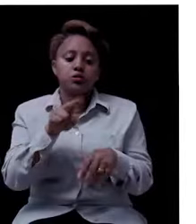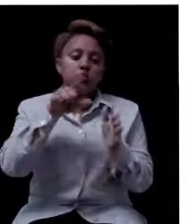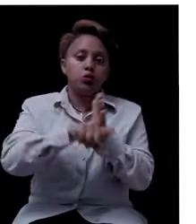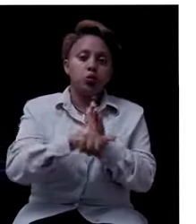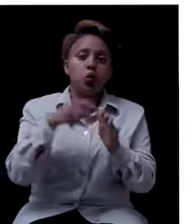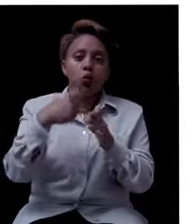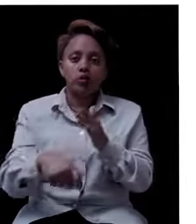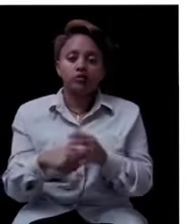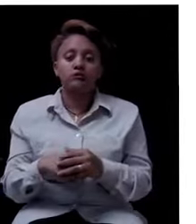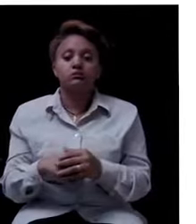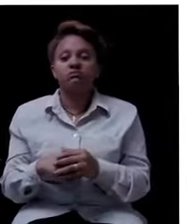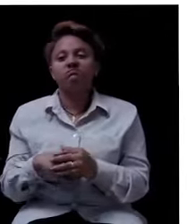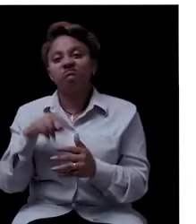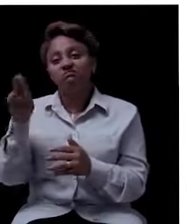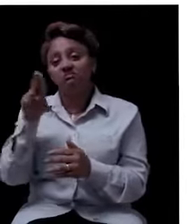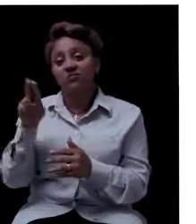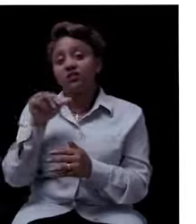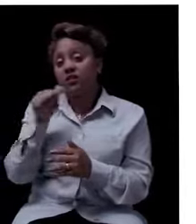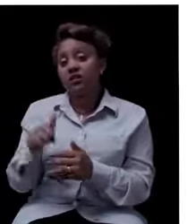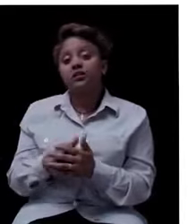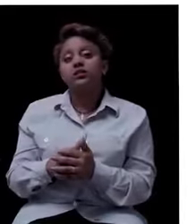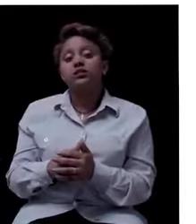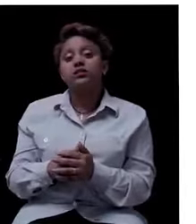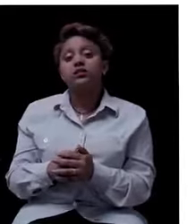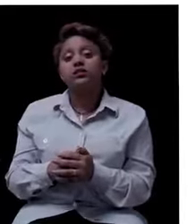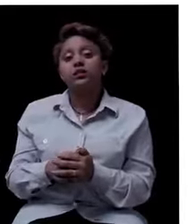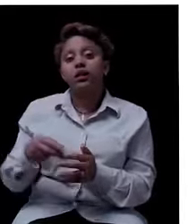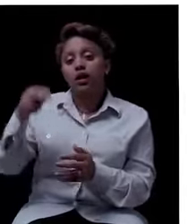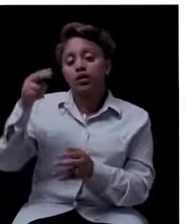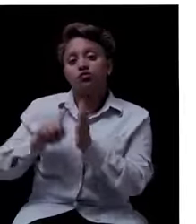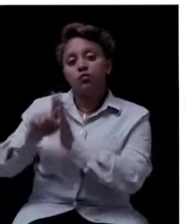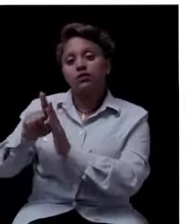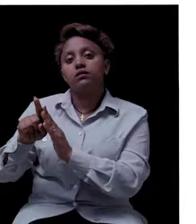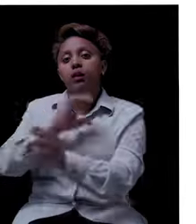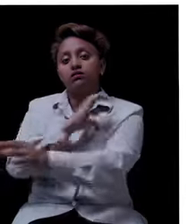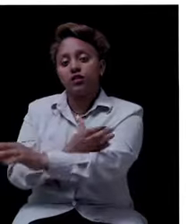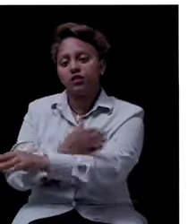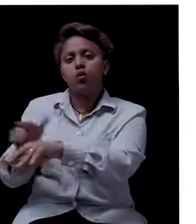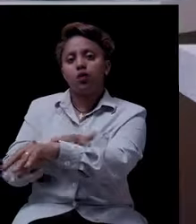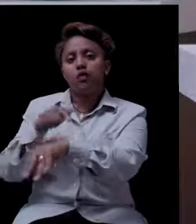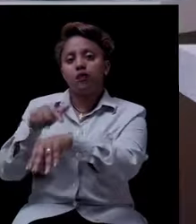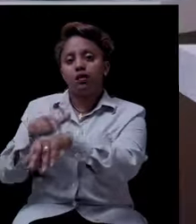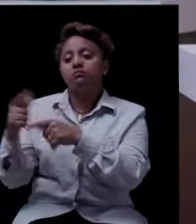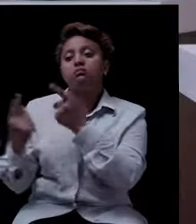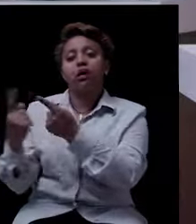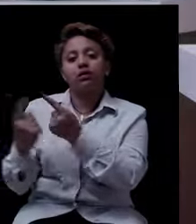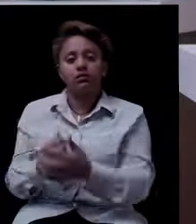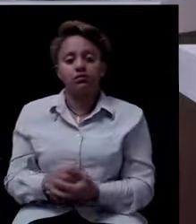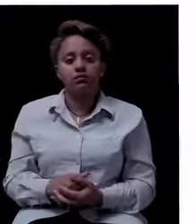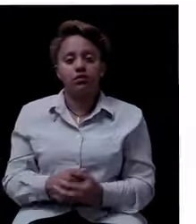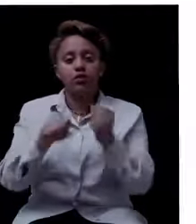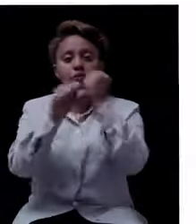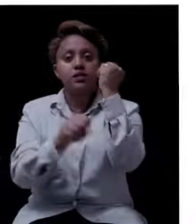cost. Disadvantage: it has high development effort and longer time to market. Basic structure